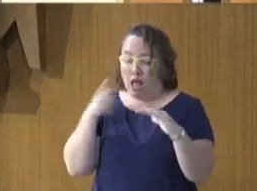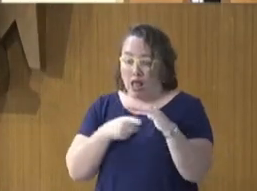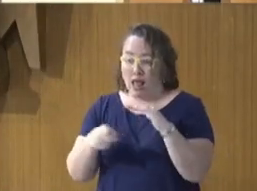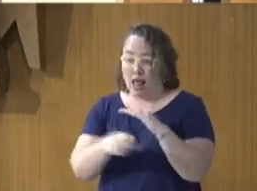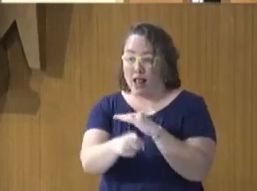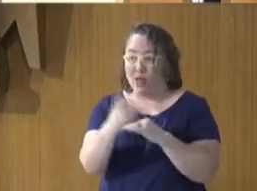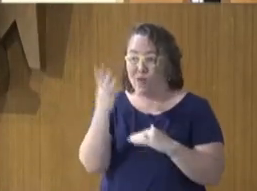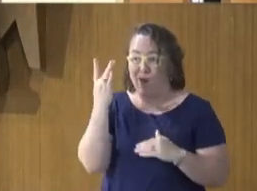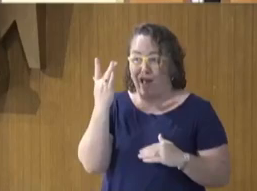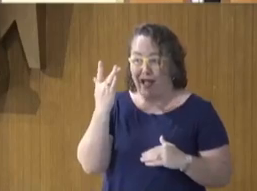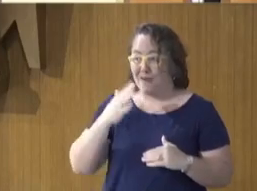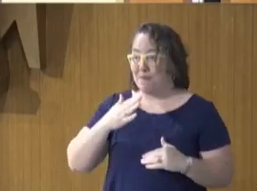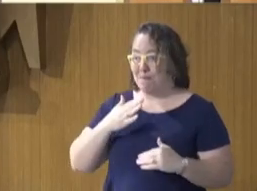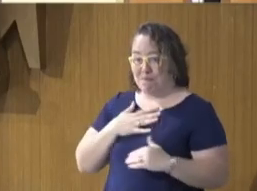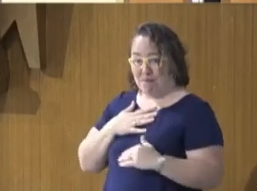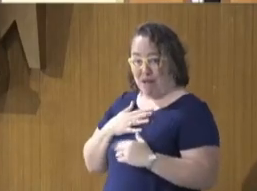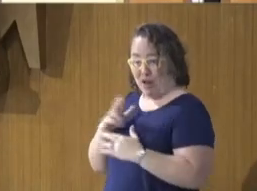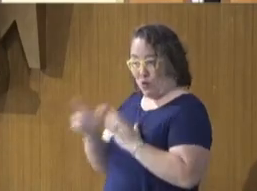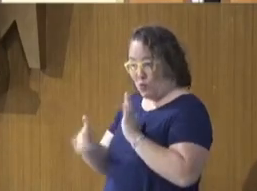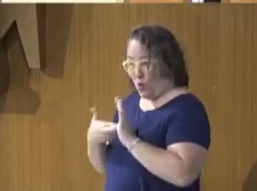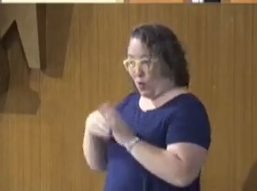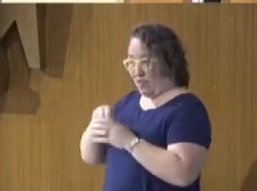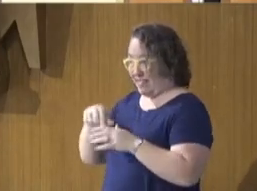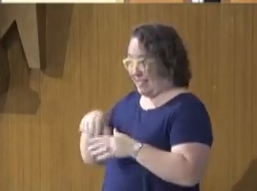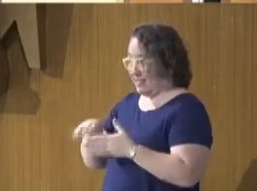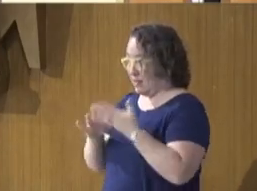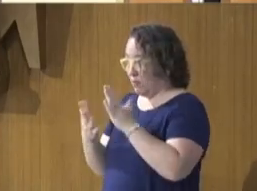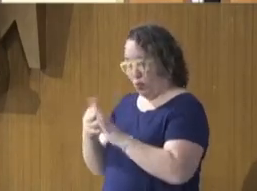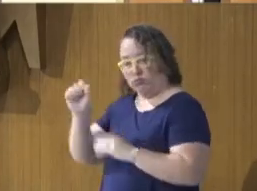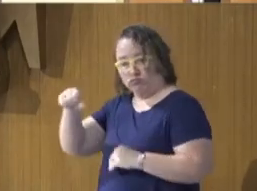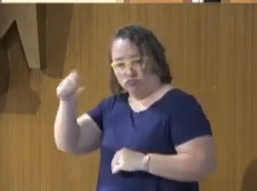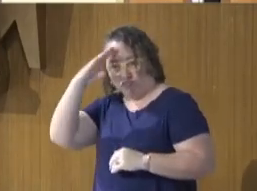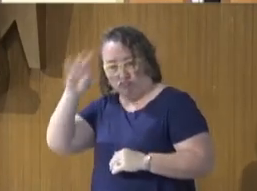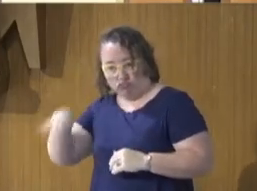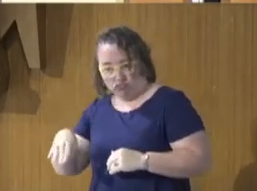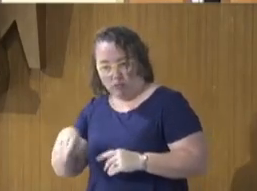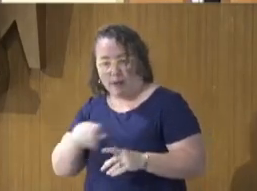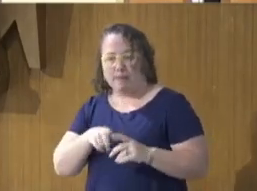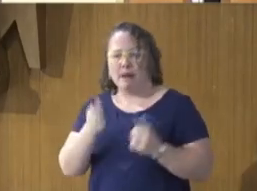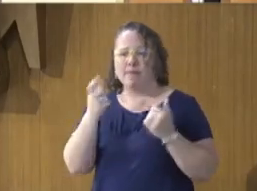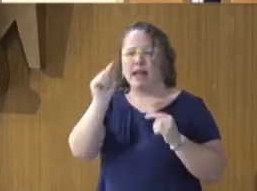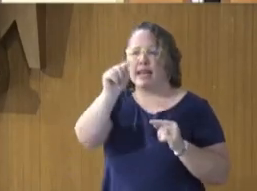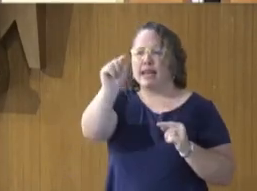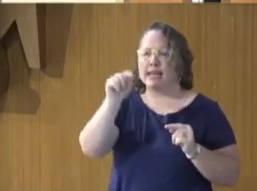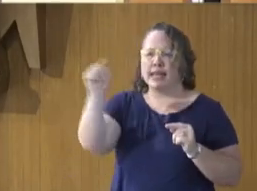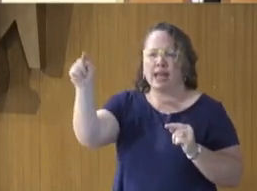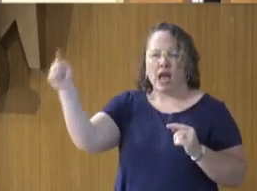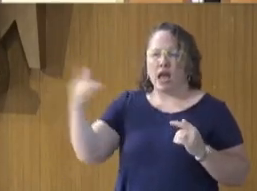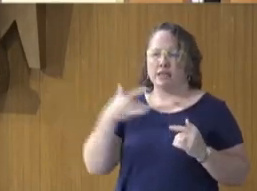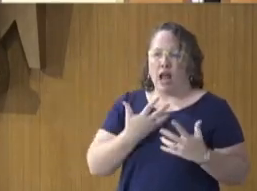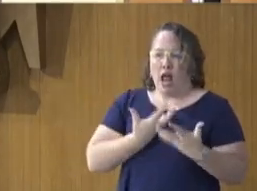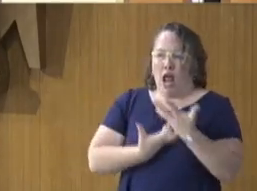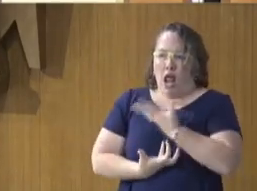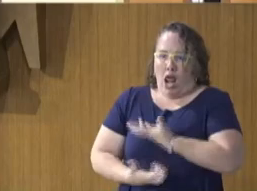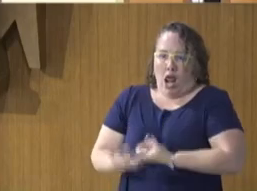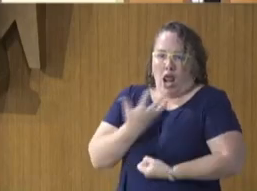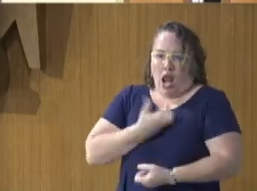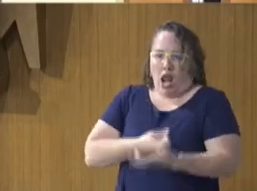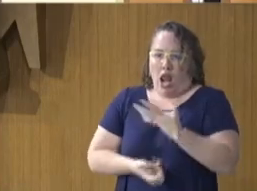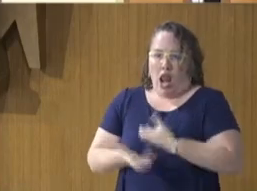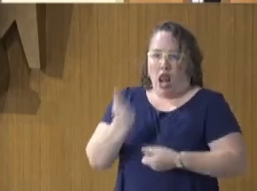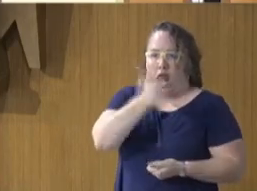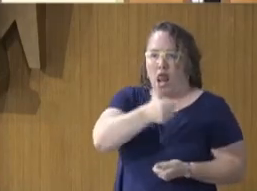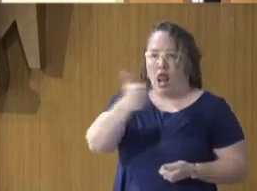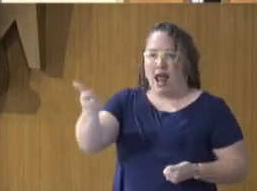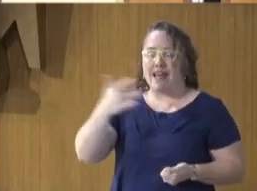nature, of my role in this community, but I also know there are a lot of you who hold your pain inside. You don't share it openly, and you